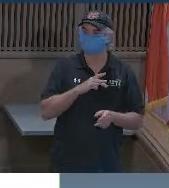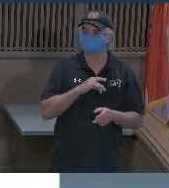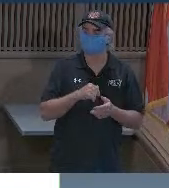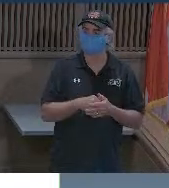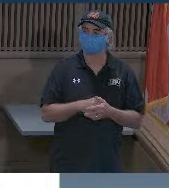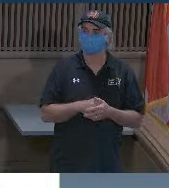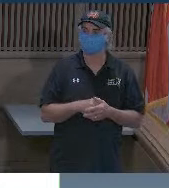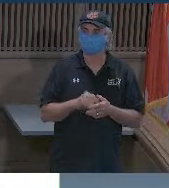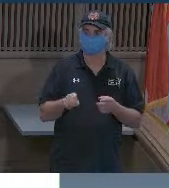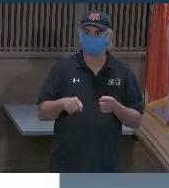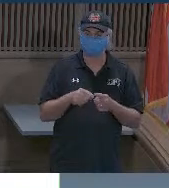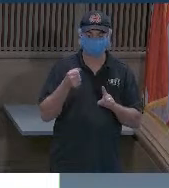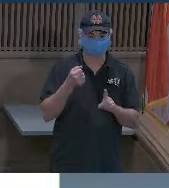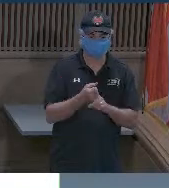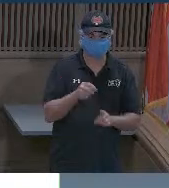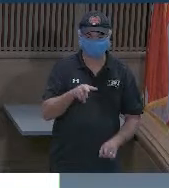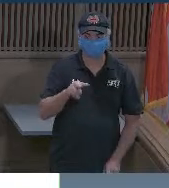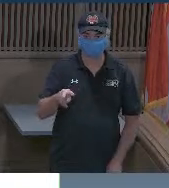that is